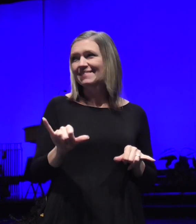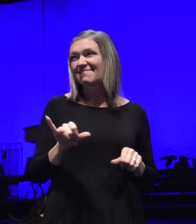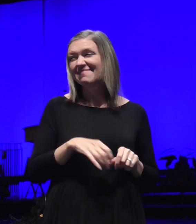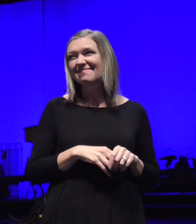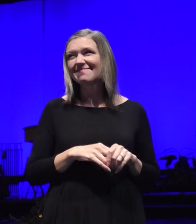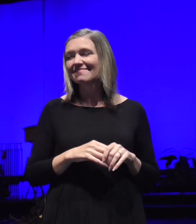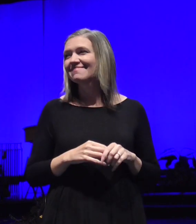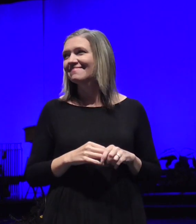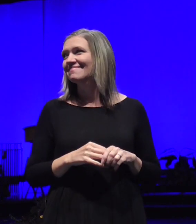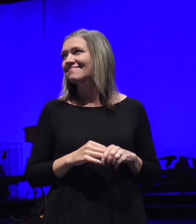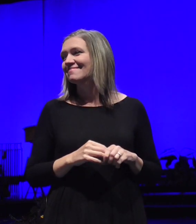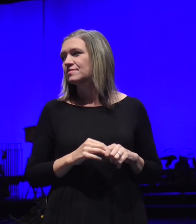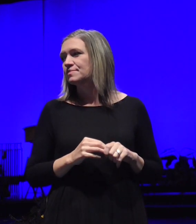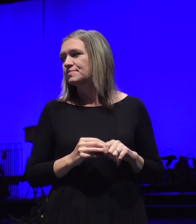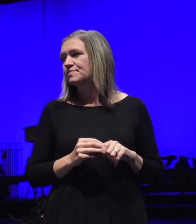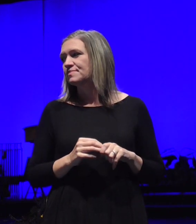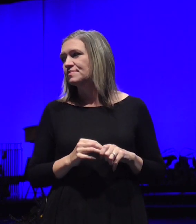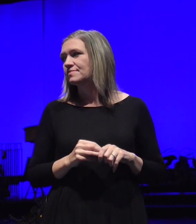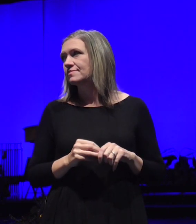Yeah.